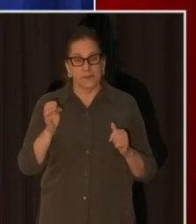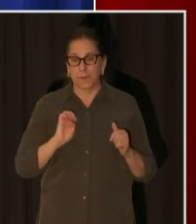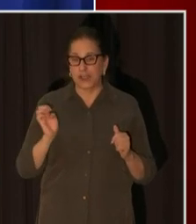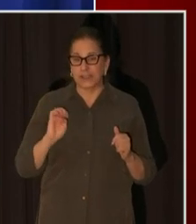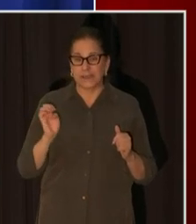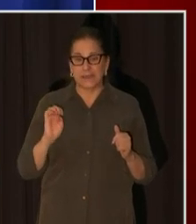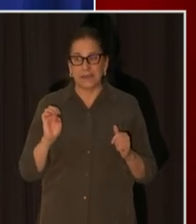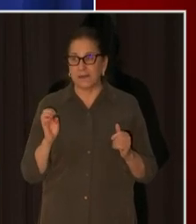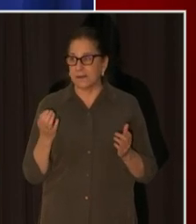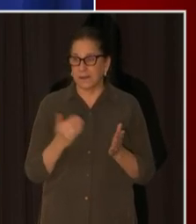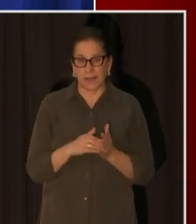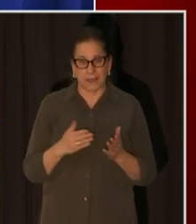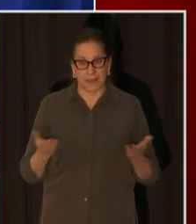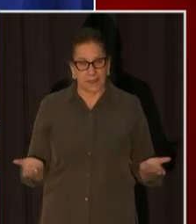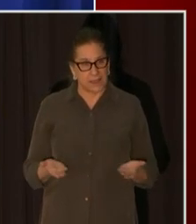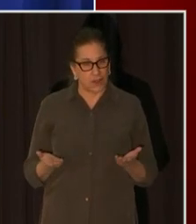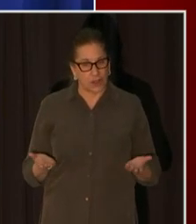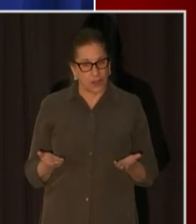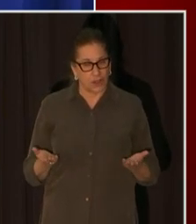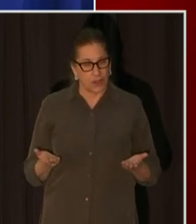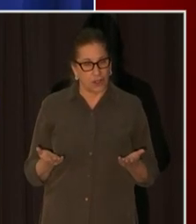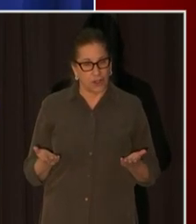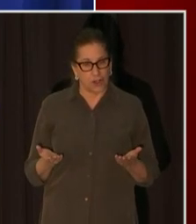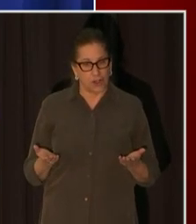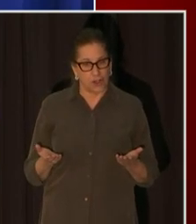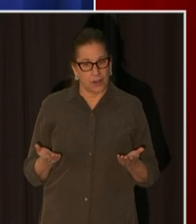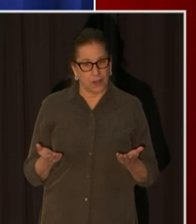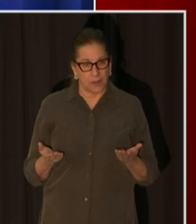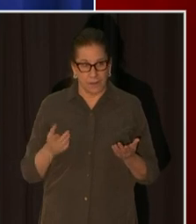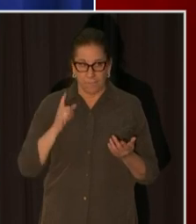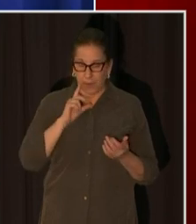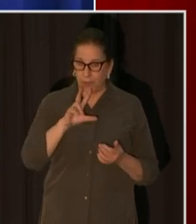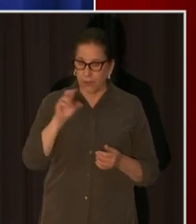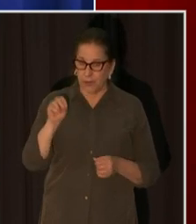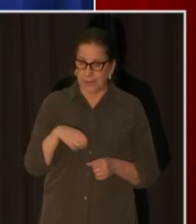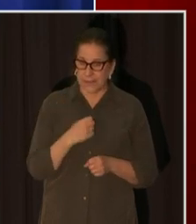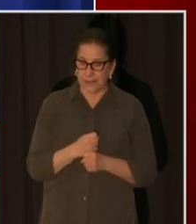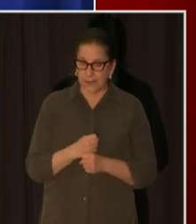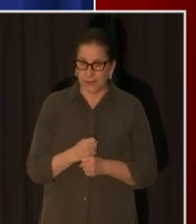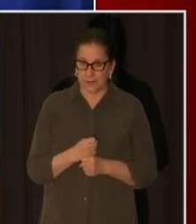Clearly, the unemployment insurance is wanting.